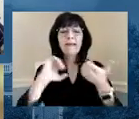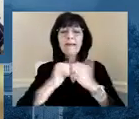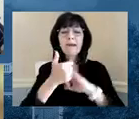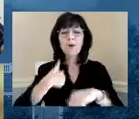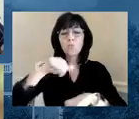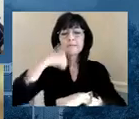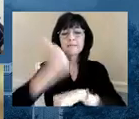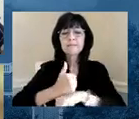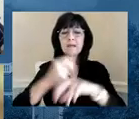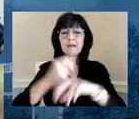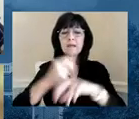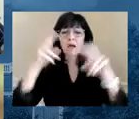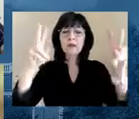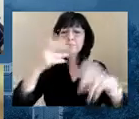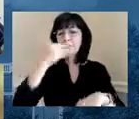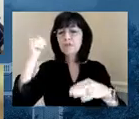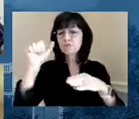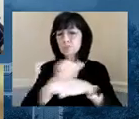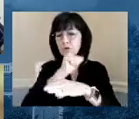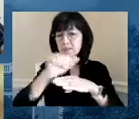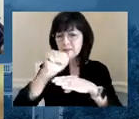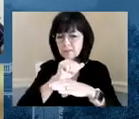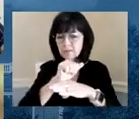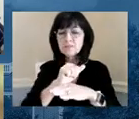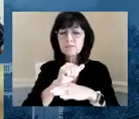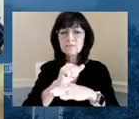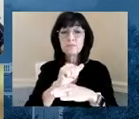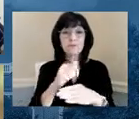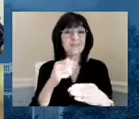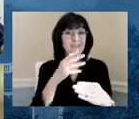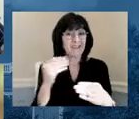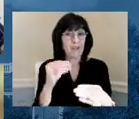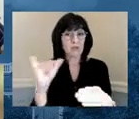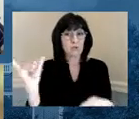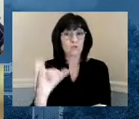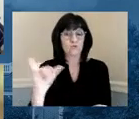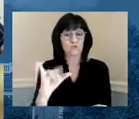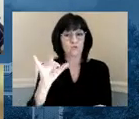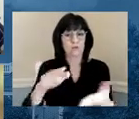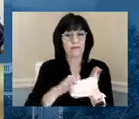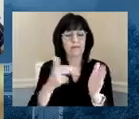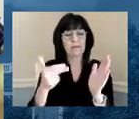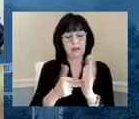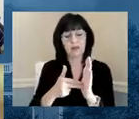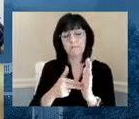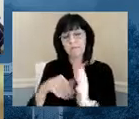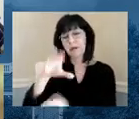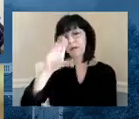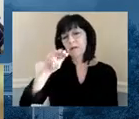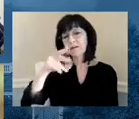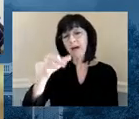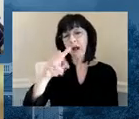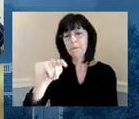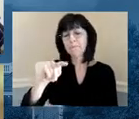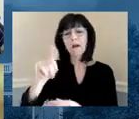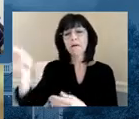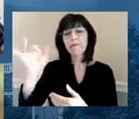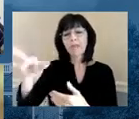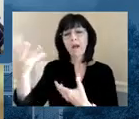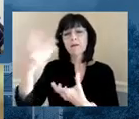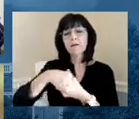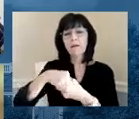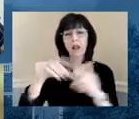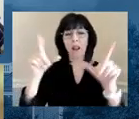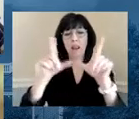basis. The other thing that this does is it enters Delaware into an interstate licensing compact around healthcare